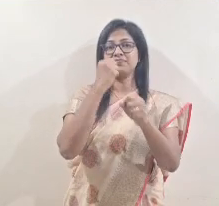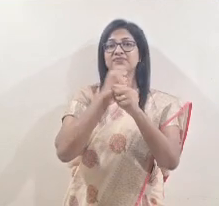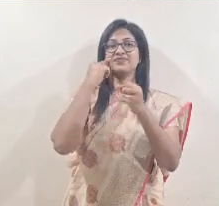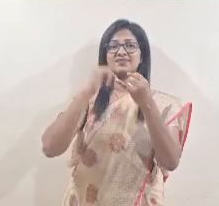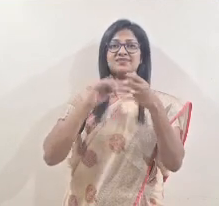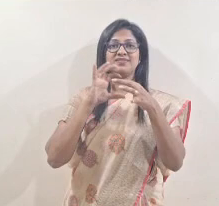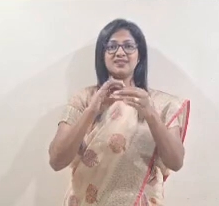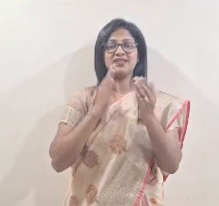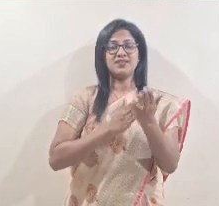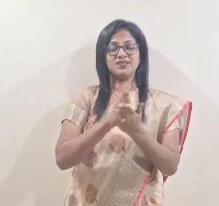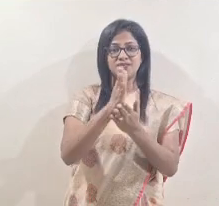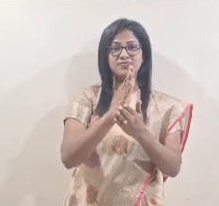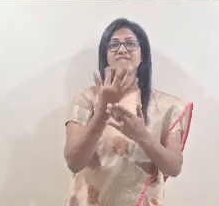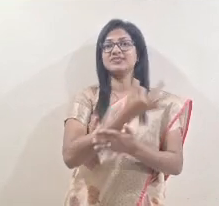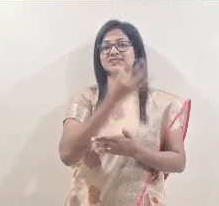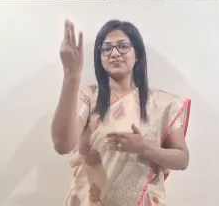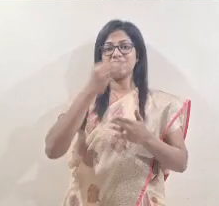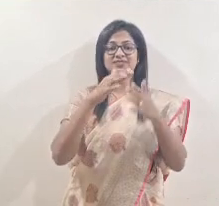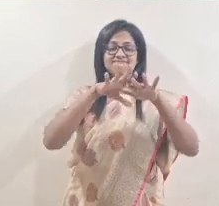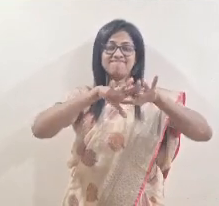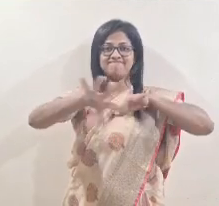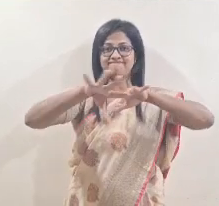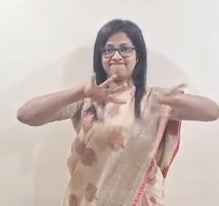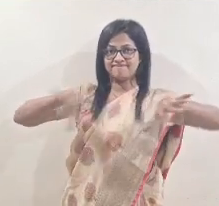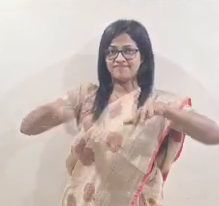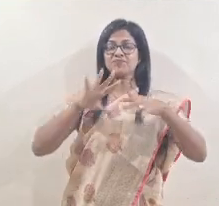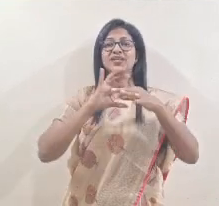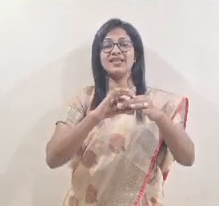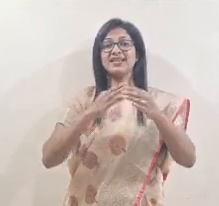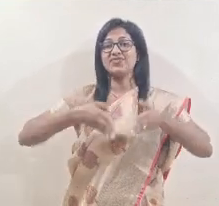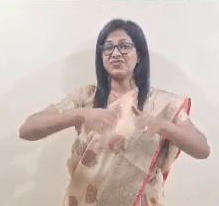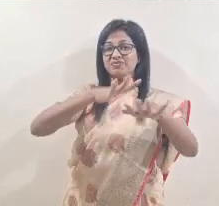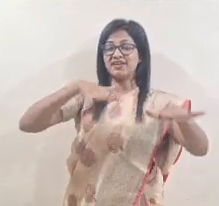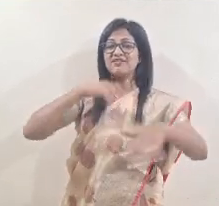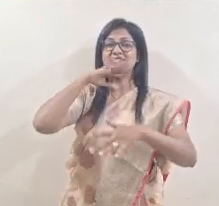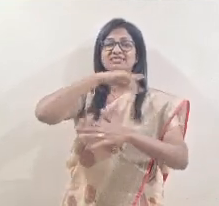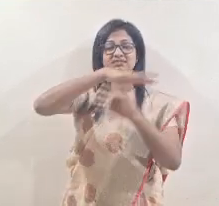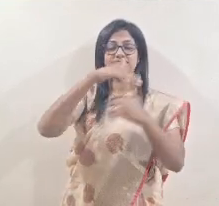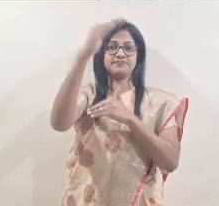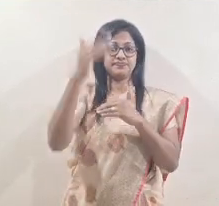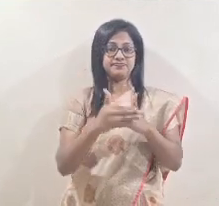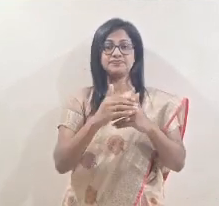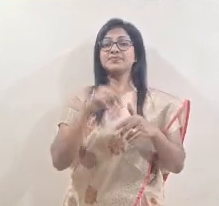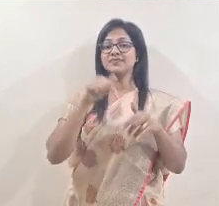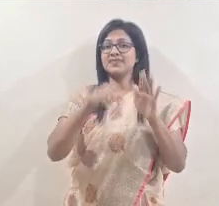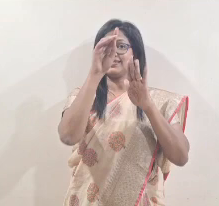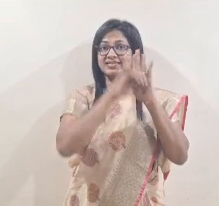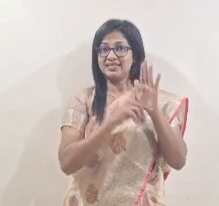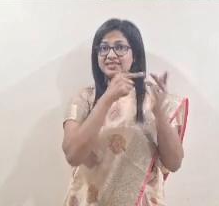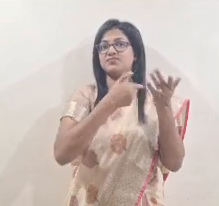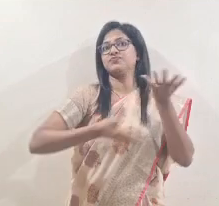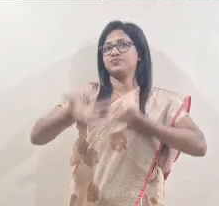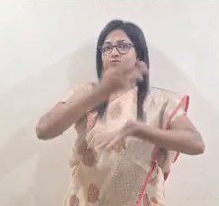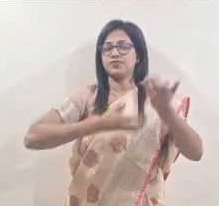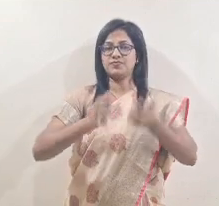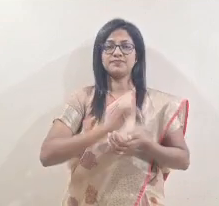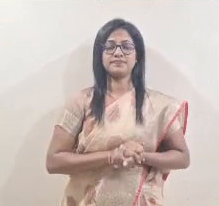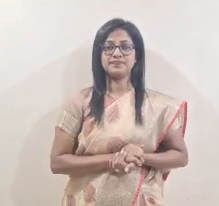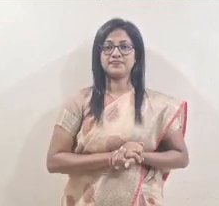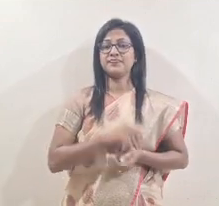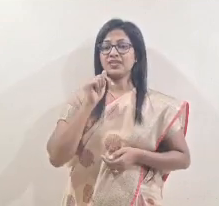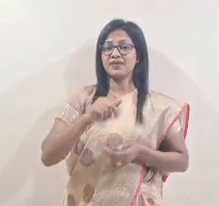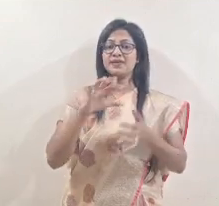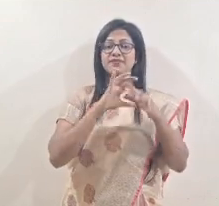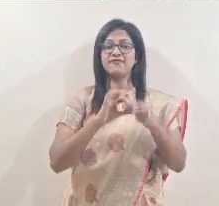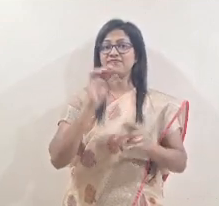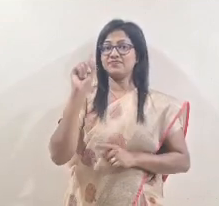GIS-based approach for spatial disaggregation of the emissions from road traffic. And these are the contents which I'll be discussing. So